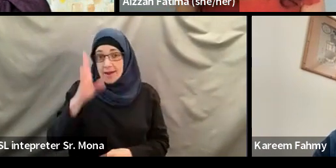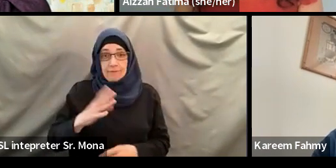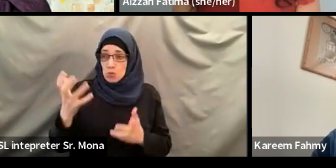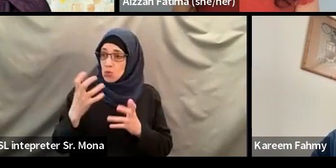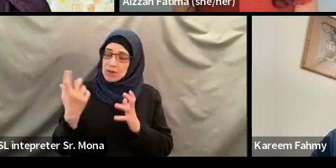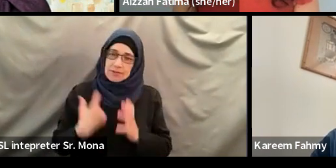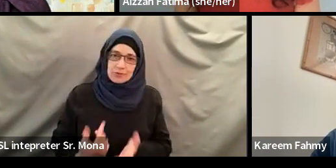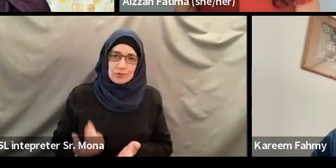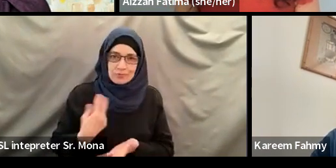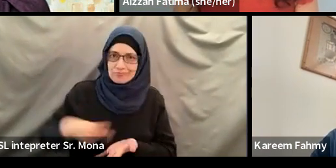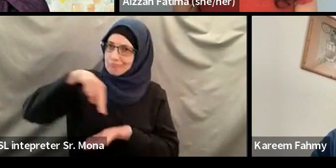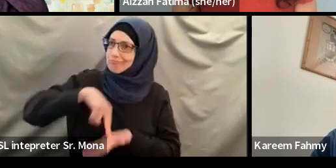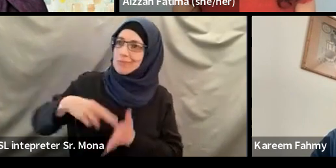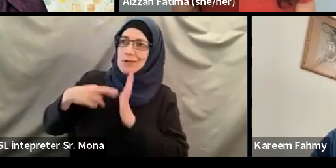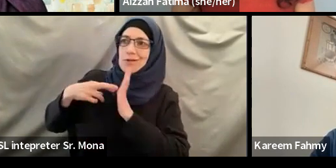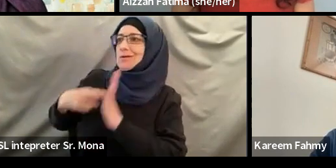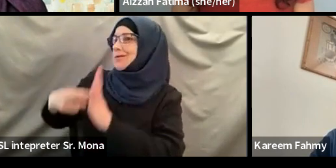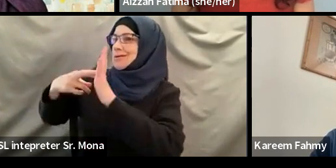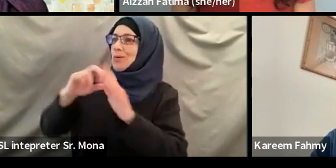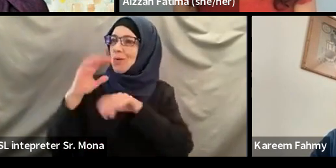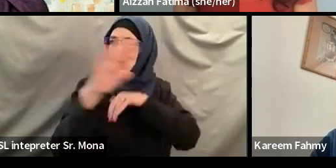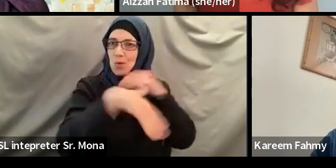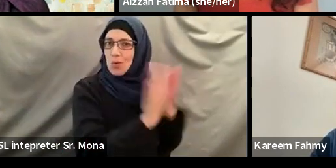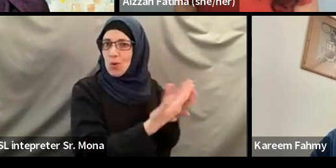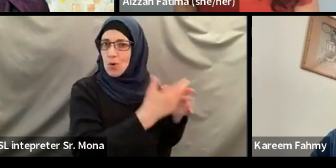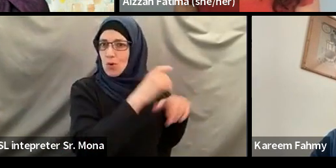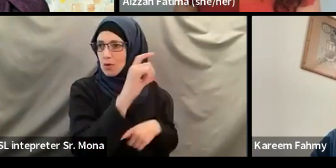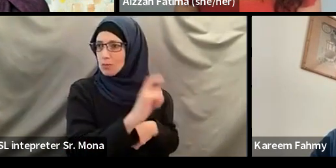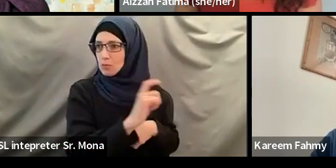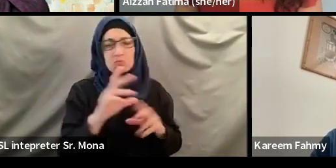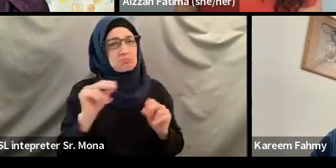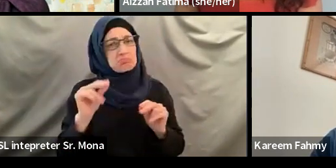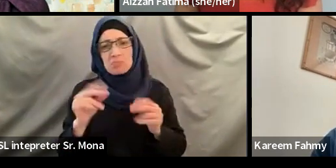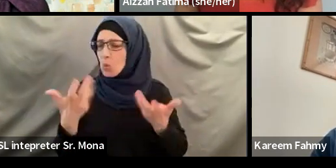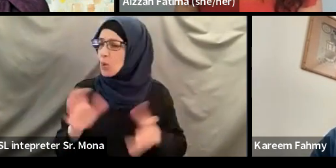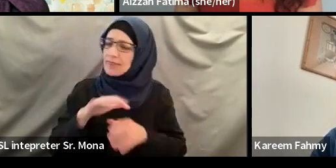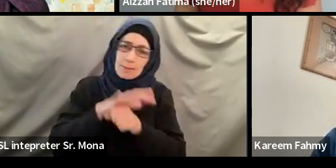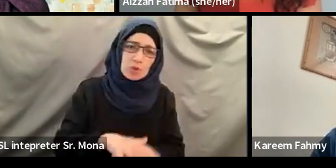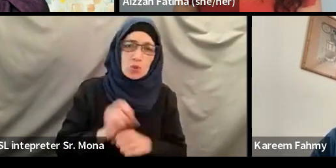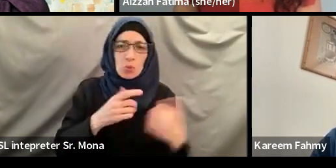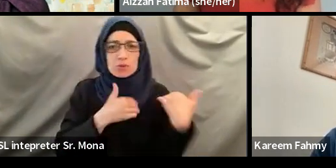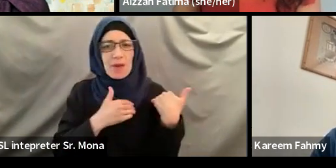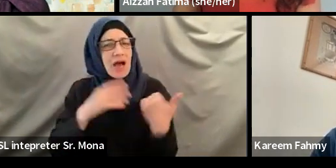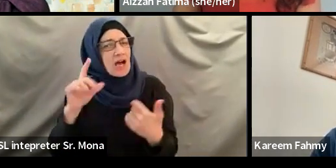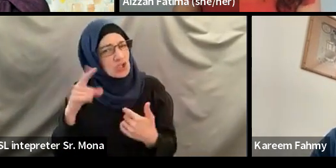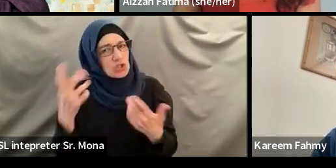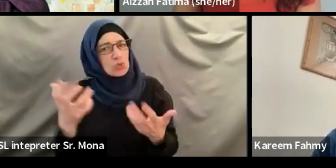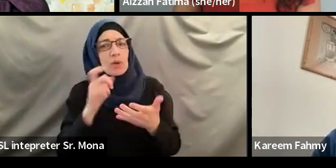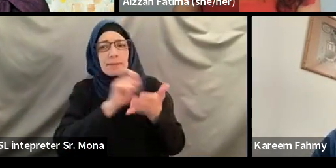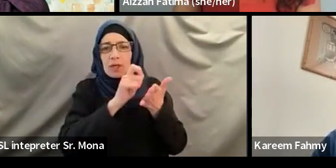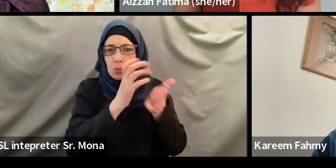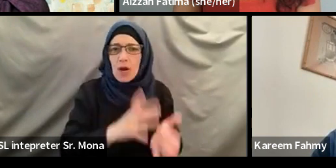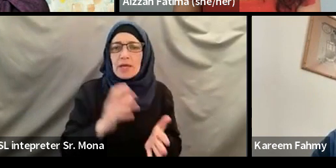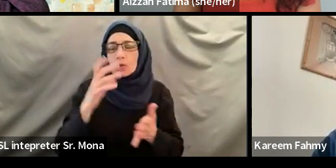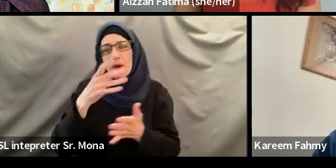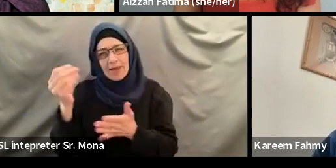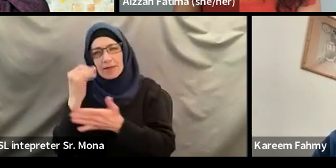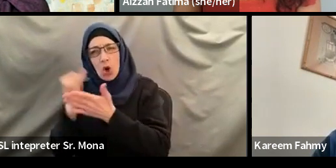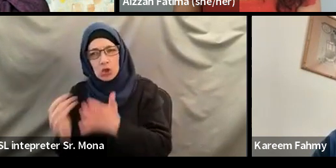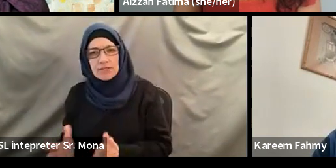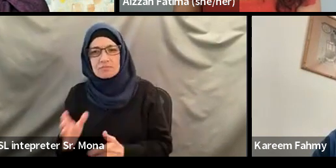wanted that pressure or responsibility. I just wanted to be a writer, an artist, and I've never acted or pretended to take that